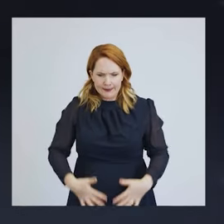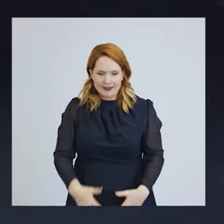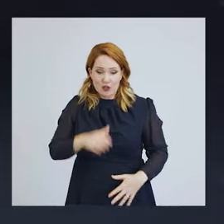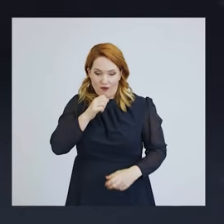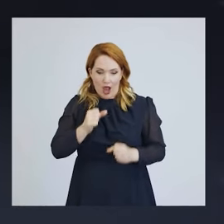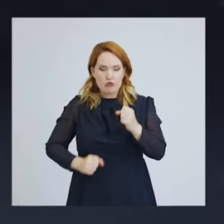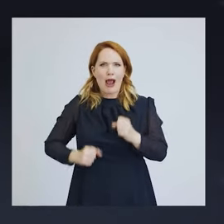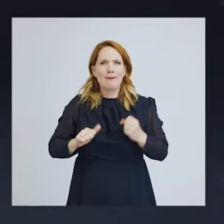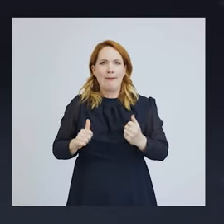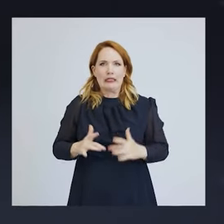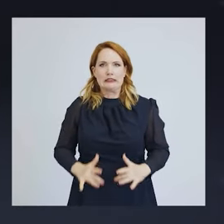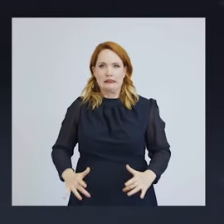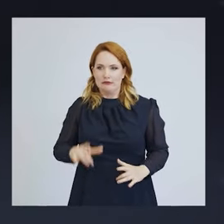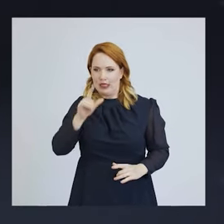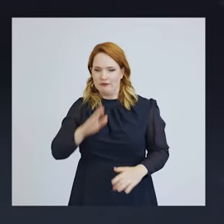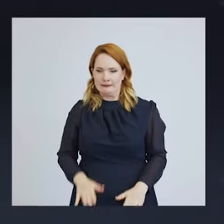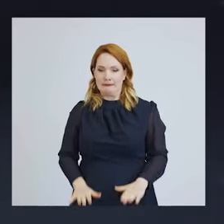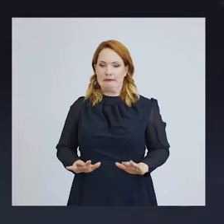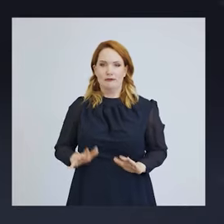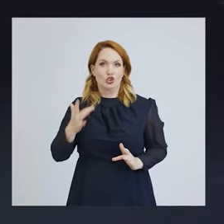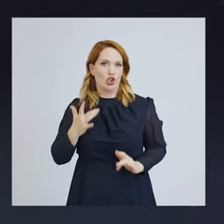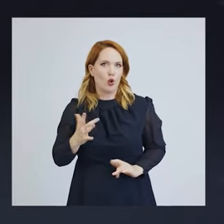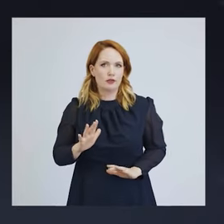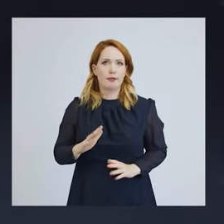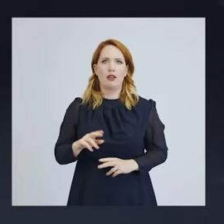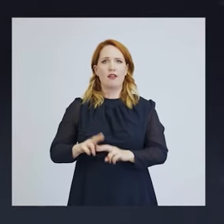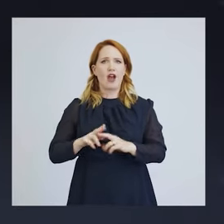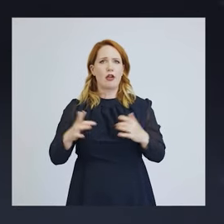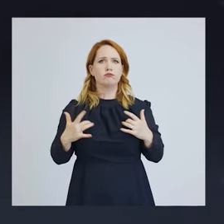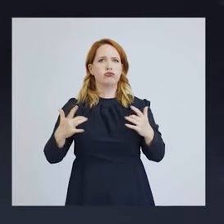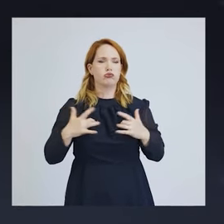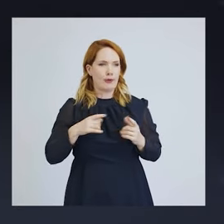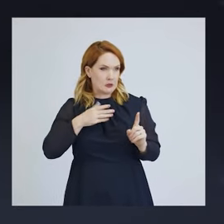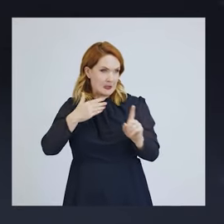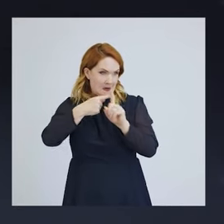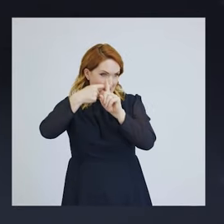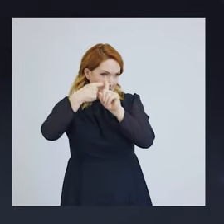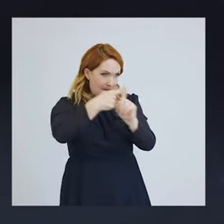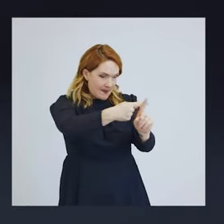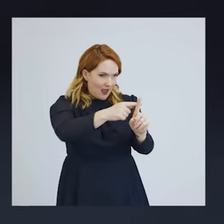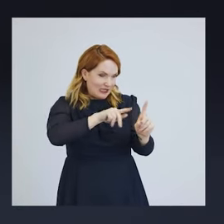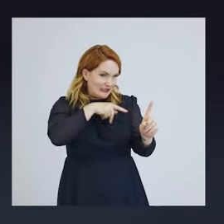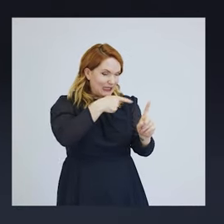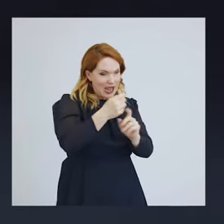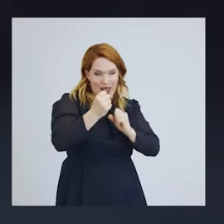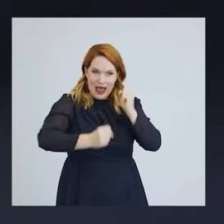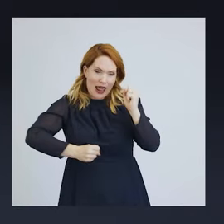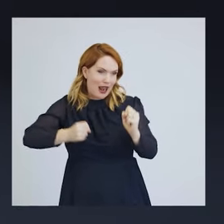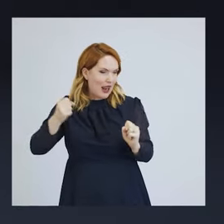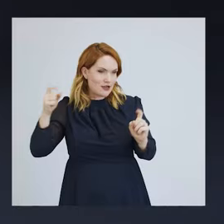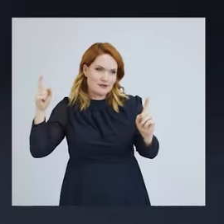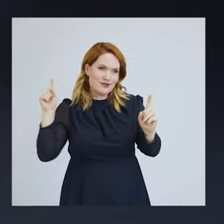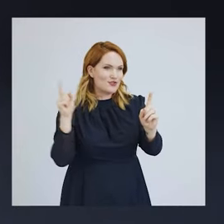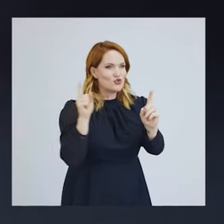because you would have a long robe. And so if you ran, it might show some nudity. And yet the father was not worried about that, because he has his eyes on one